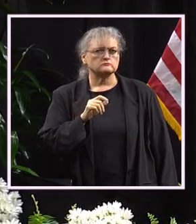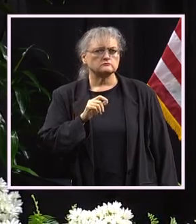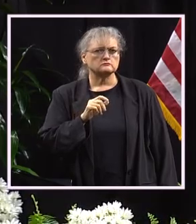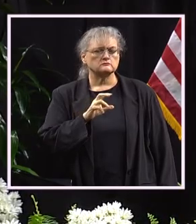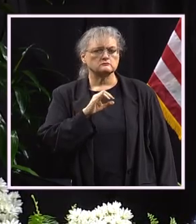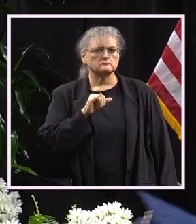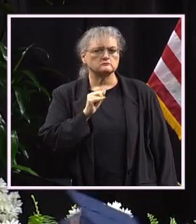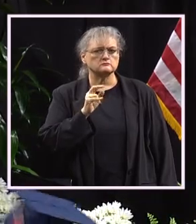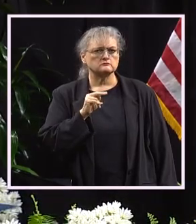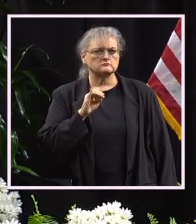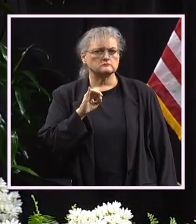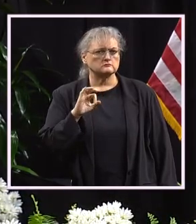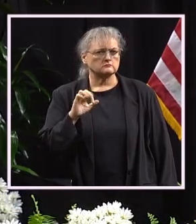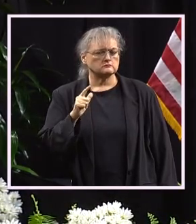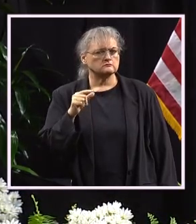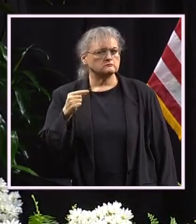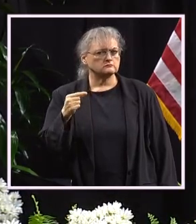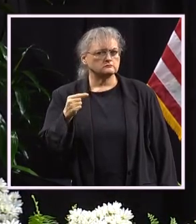Janelle Guerra.